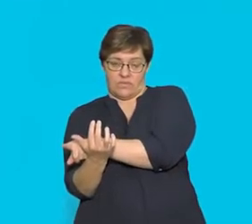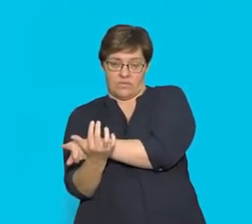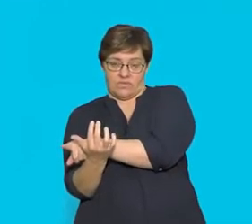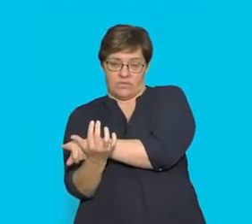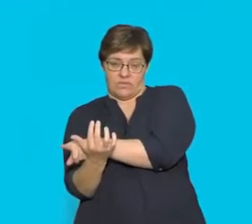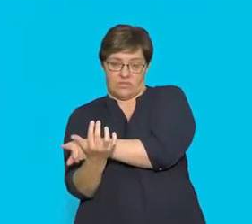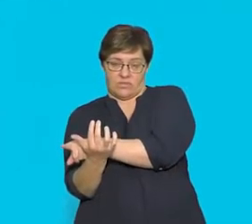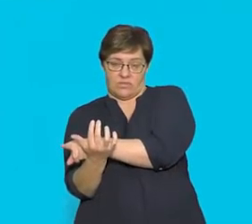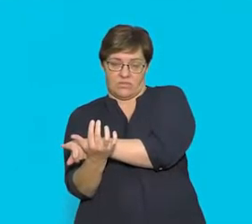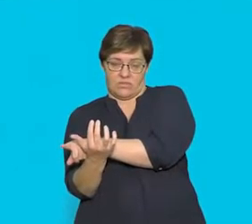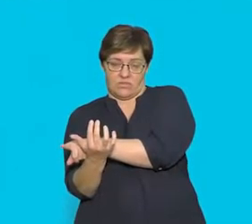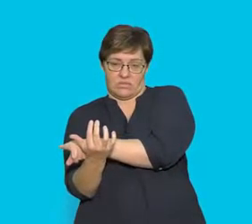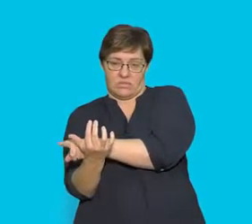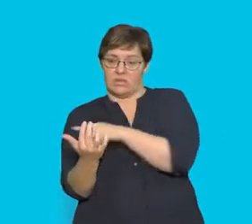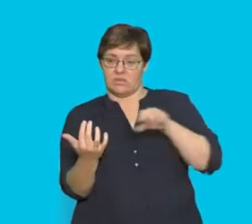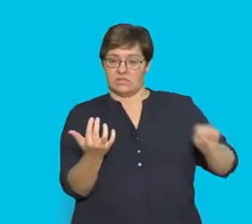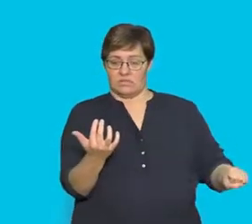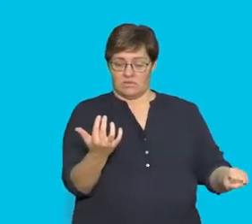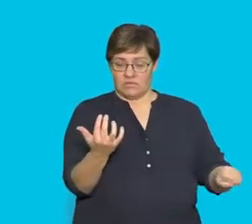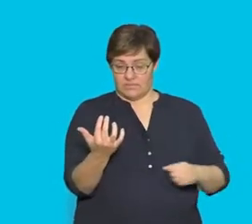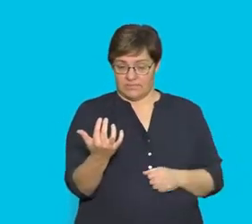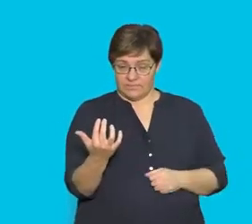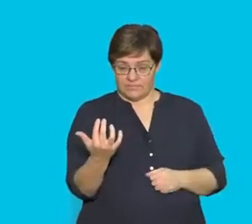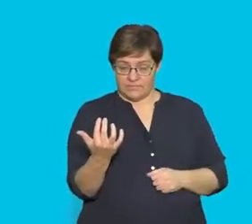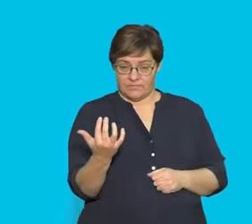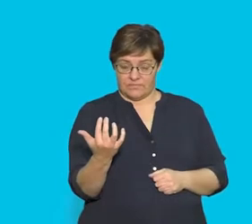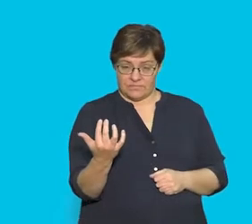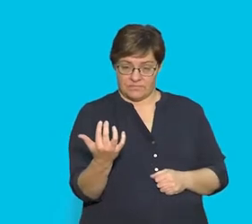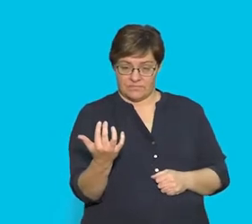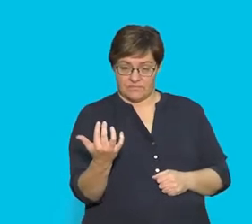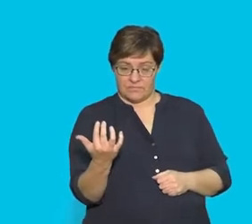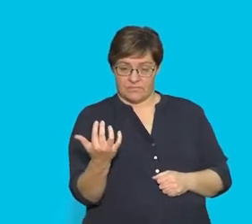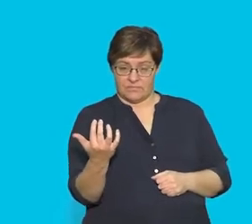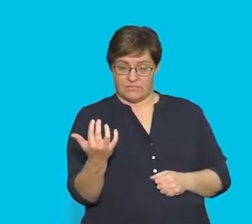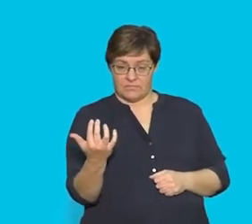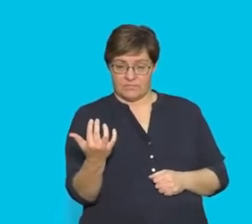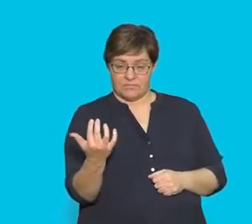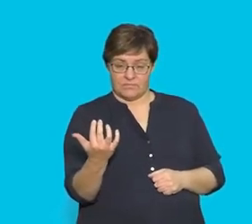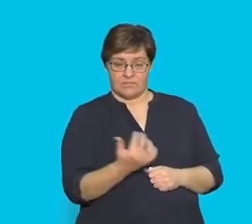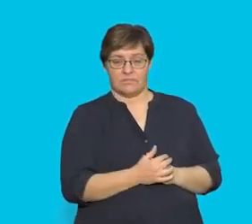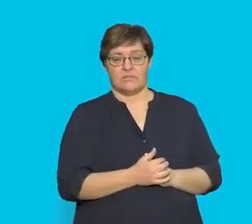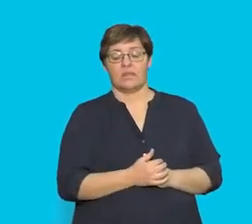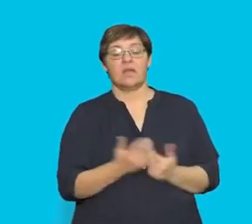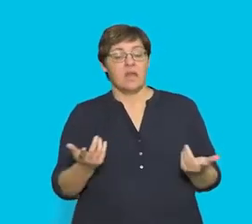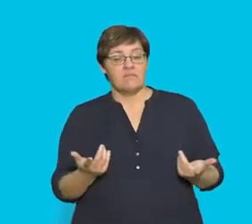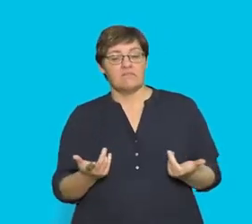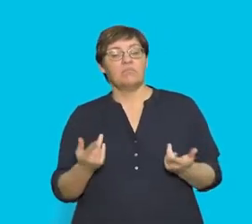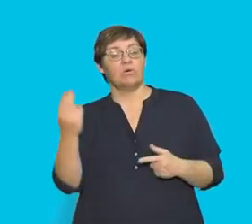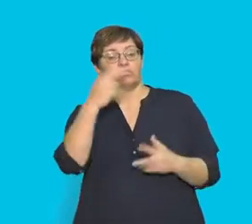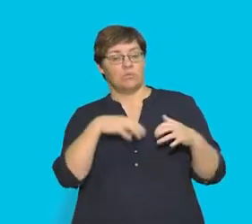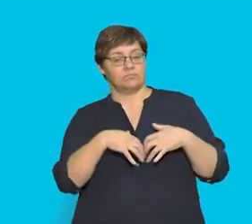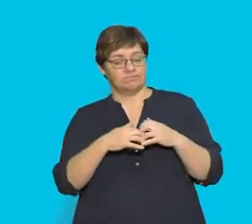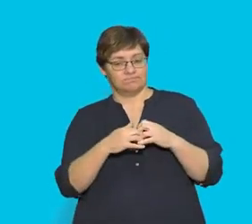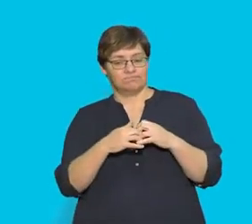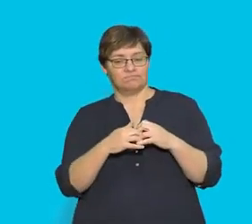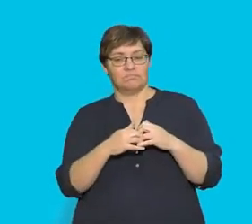side like that, then quite clearly this is the North Pole, and that means that's the South Pole. And if I were to